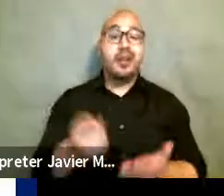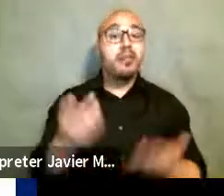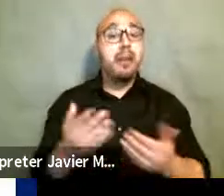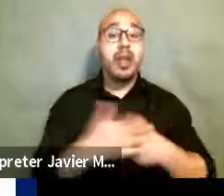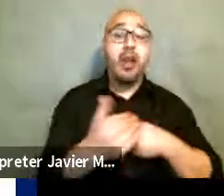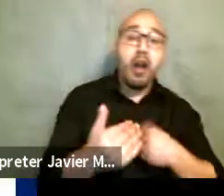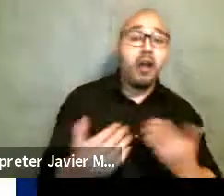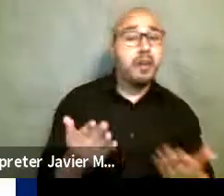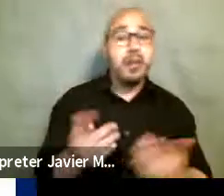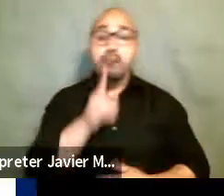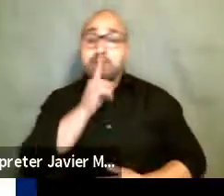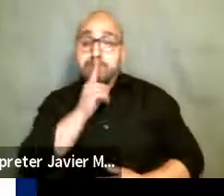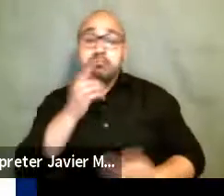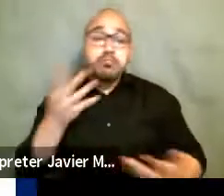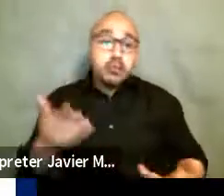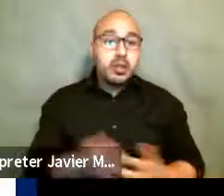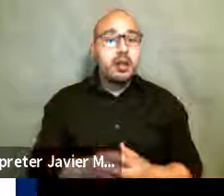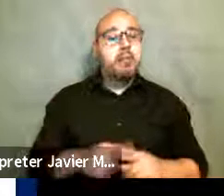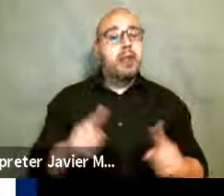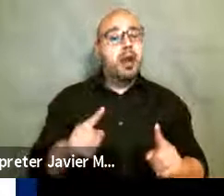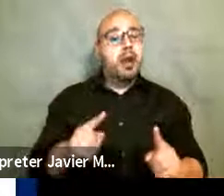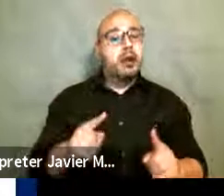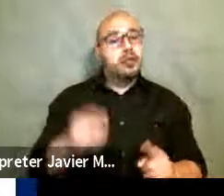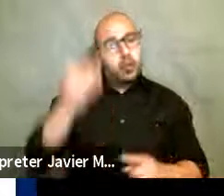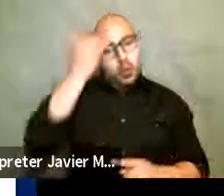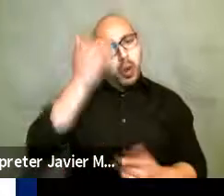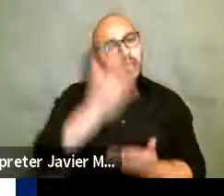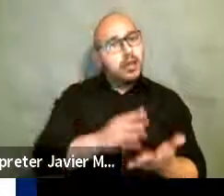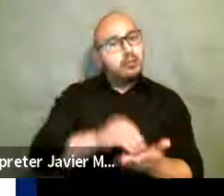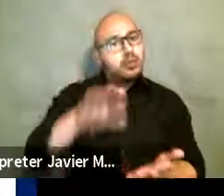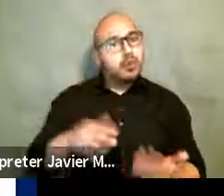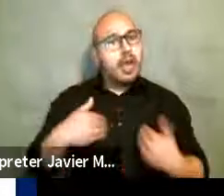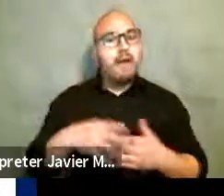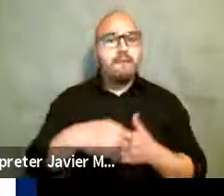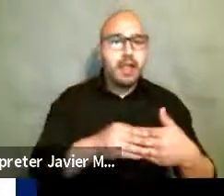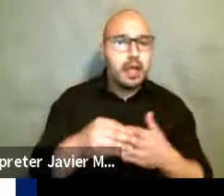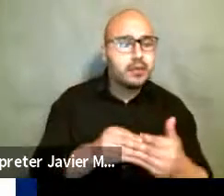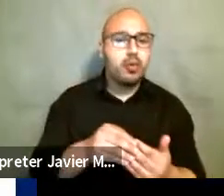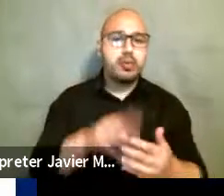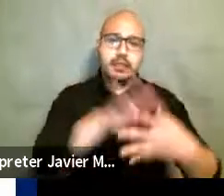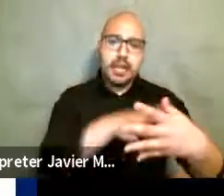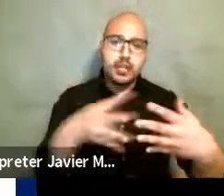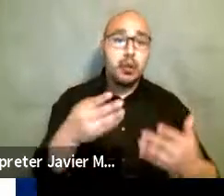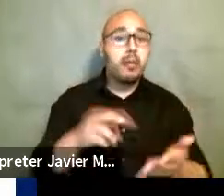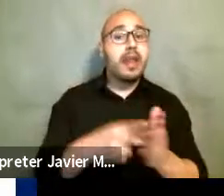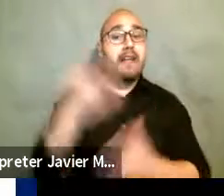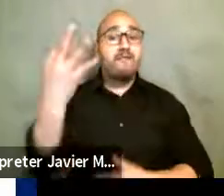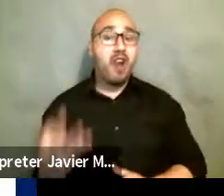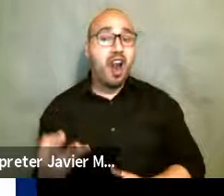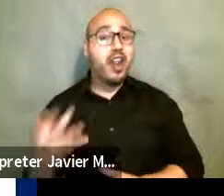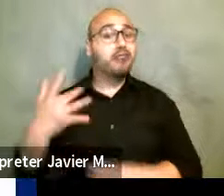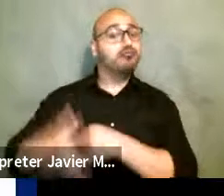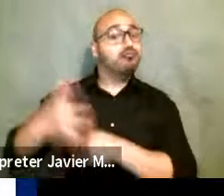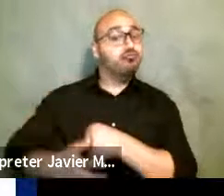not, but knowing that some students have flexible schedules where they might not have class on Friday or Monday, you could work